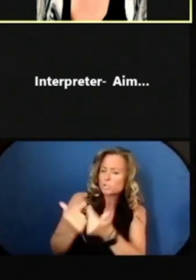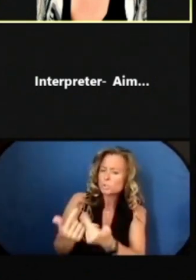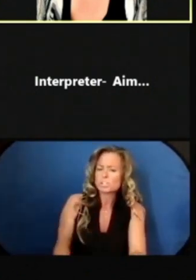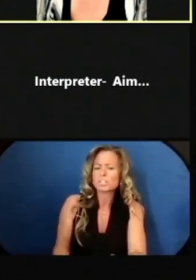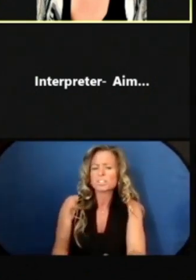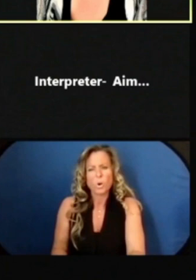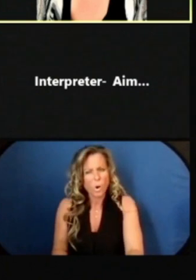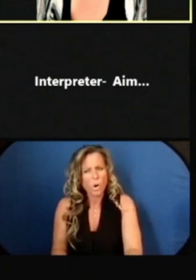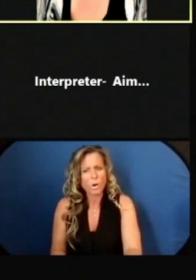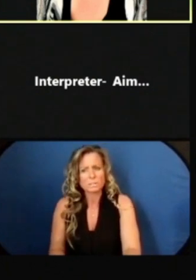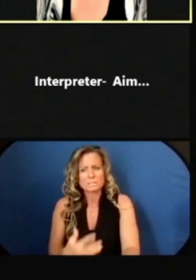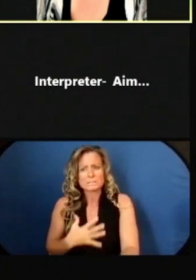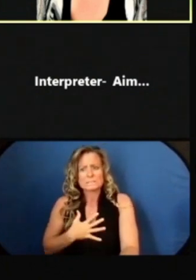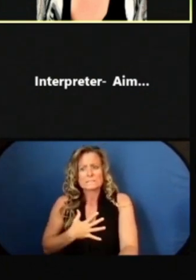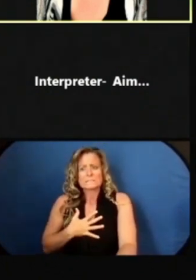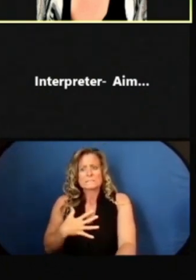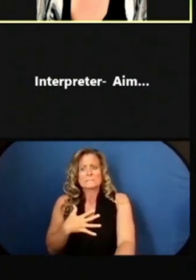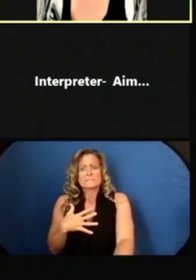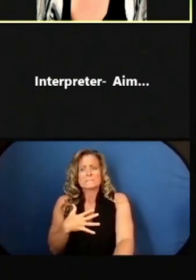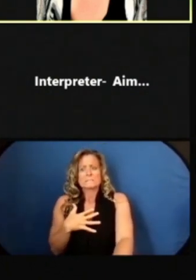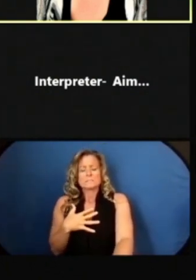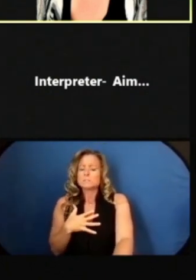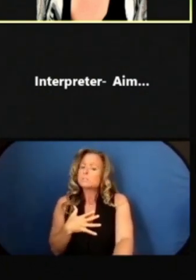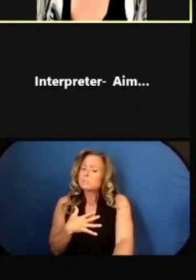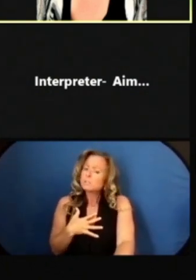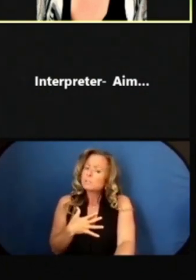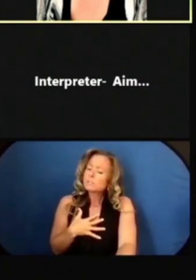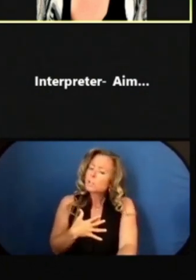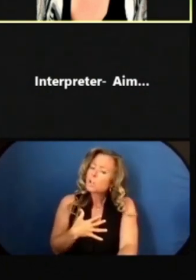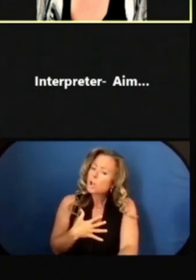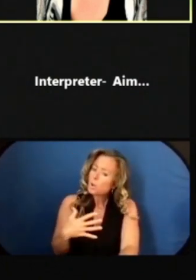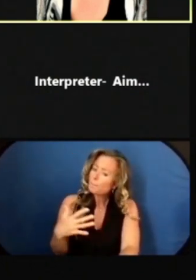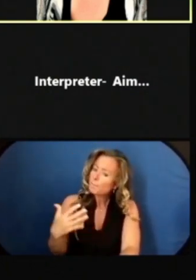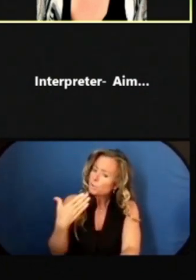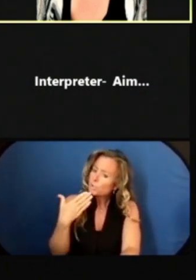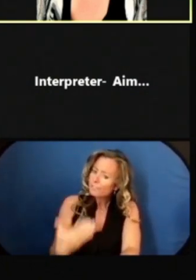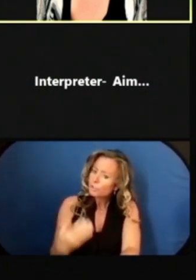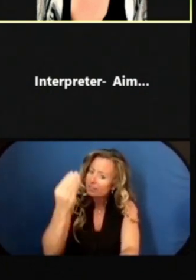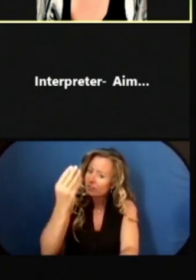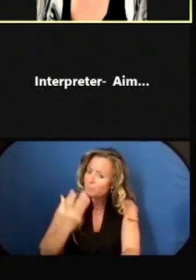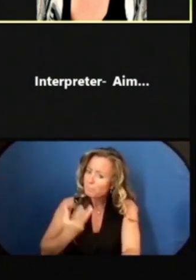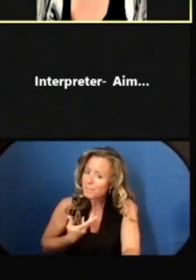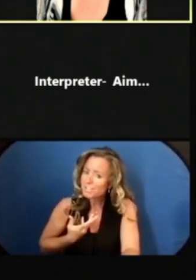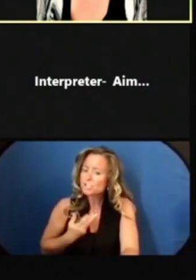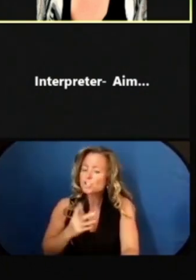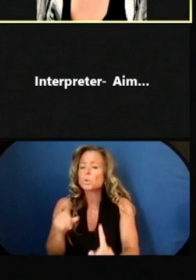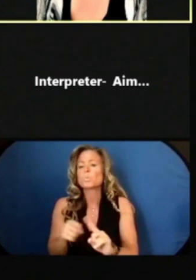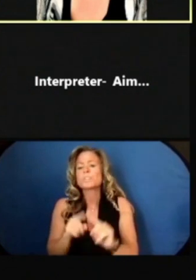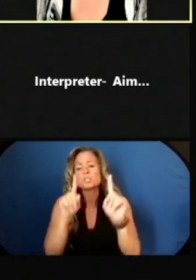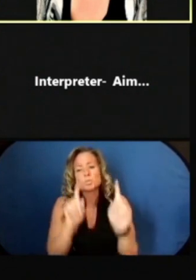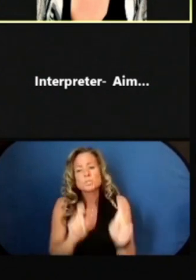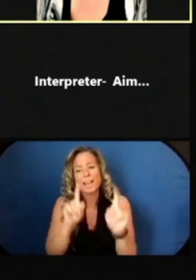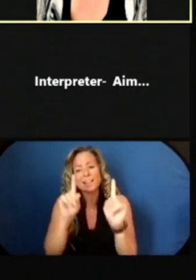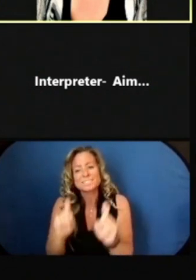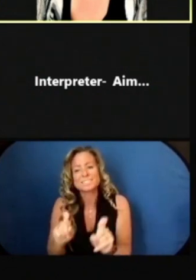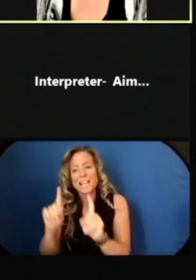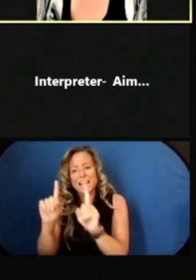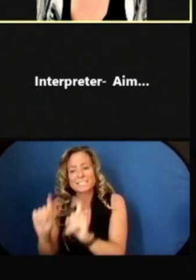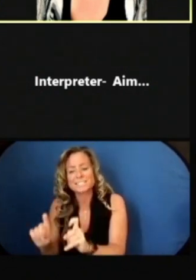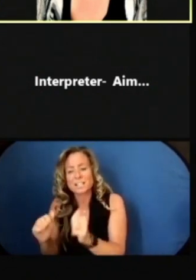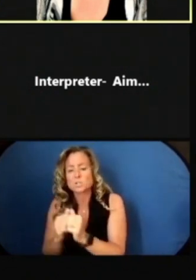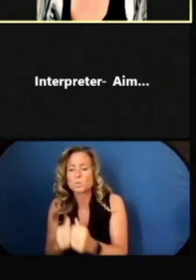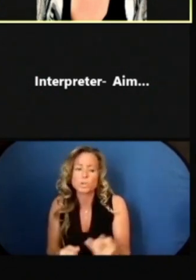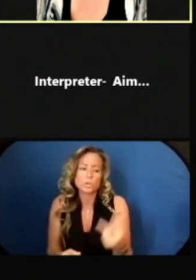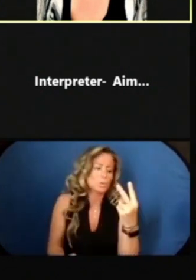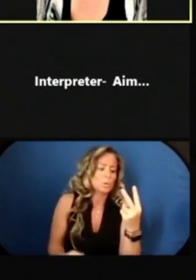really intimidating, but honestly, you can get useful information when you're testing with even 2 or